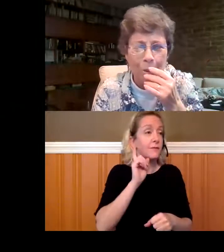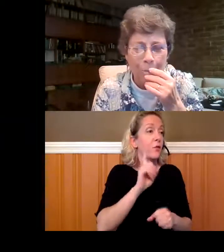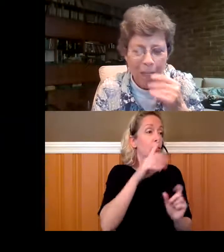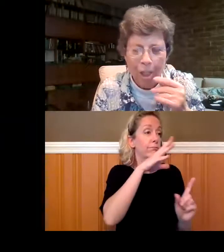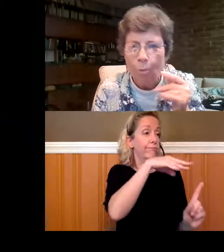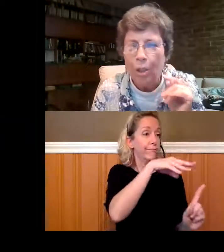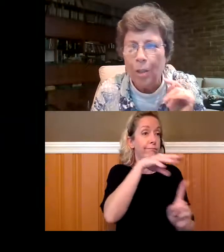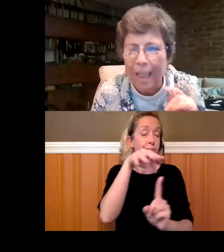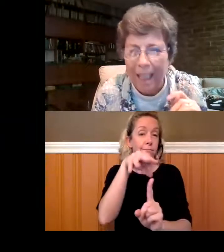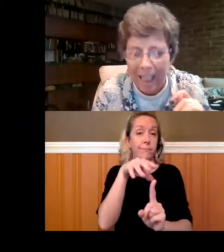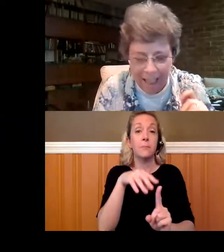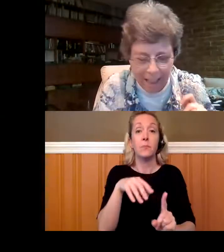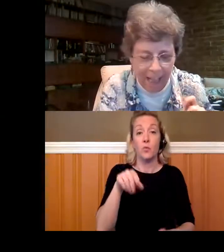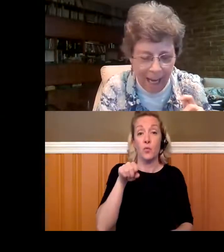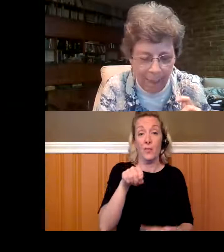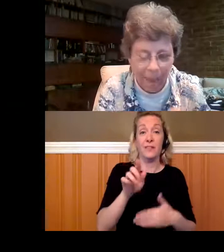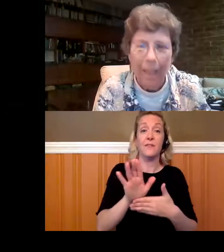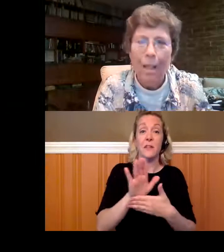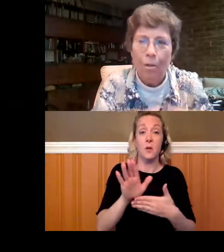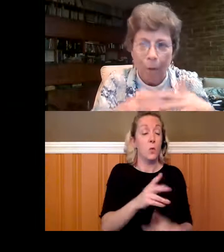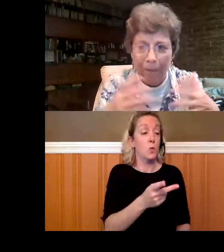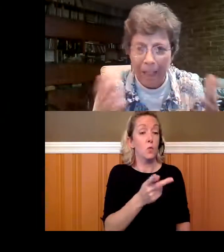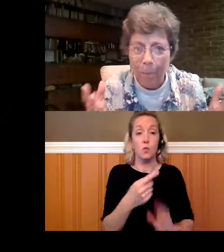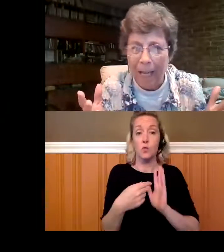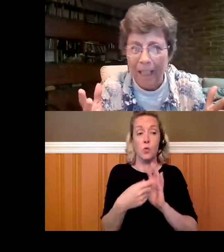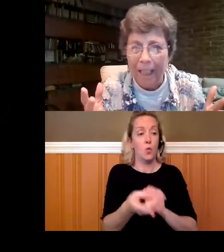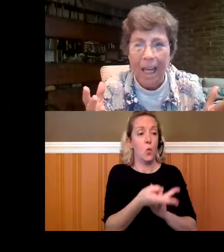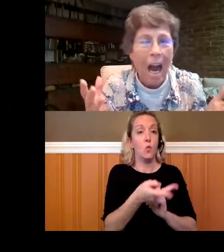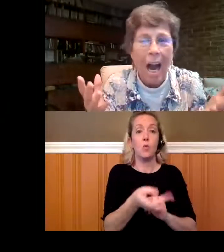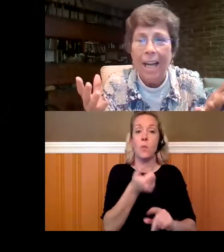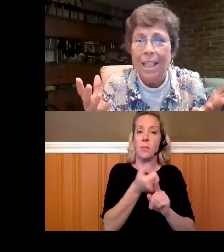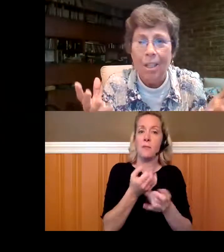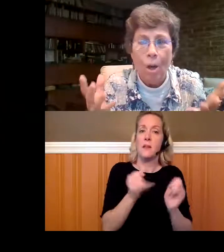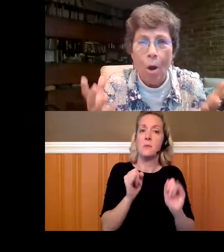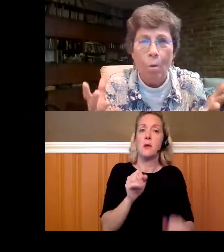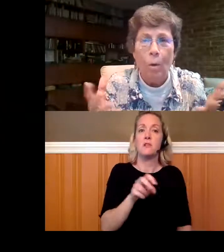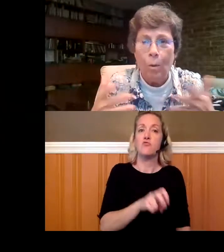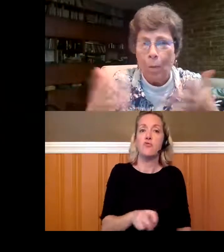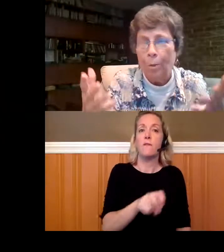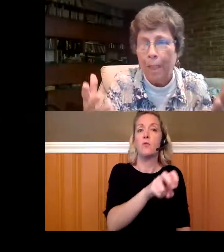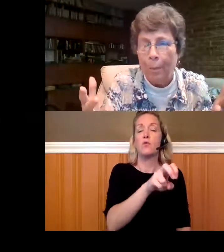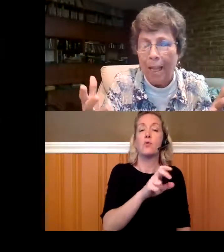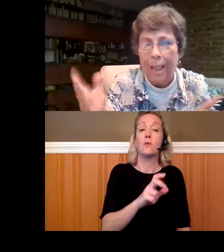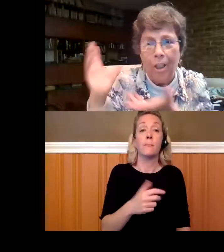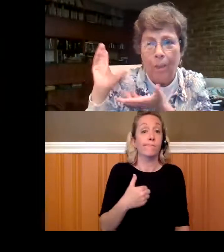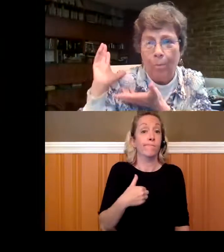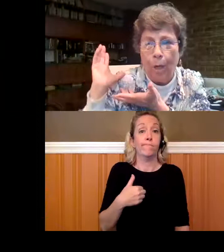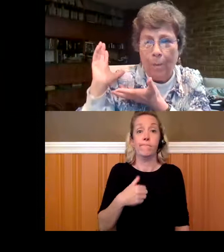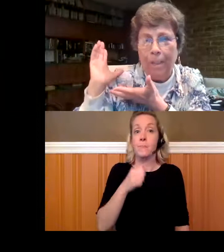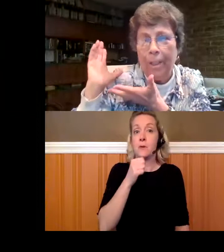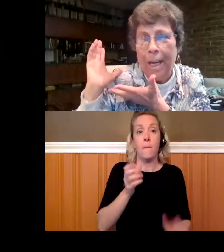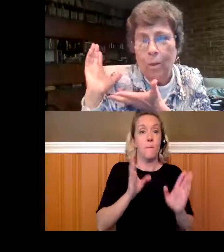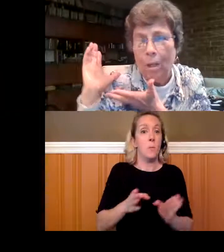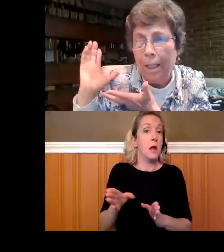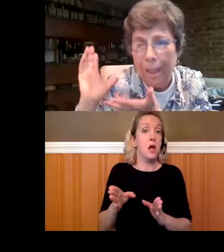you're seeing is them traveling independently. I didn't know what to expect. I just brought my video camera along